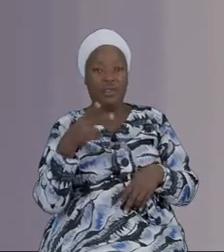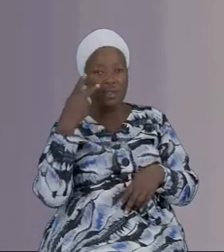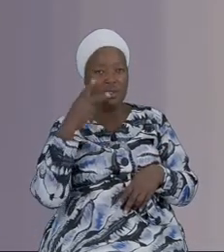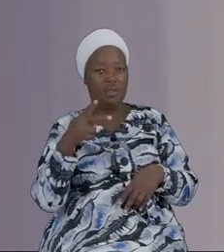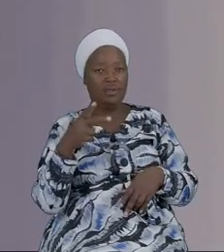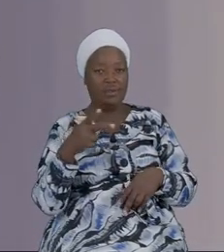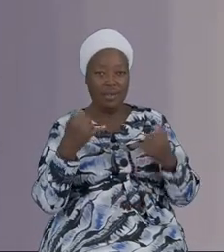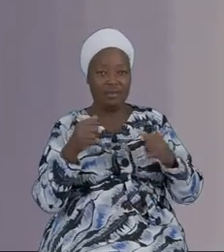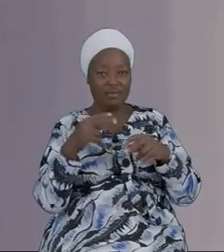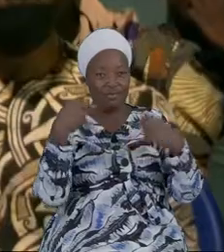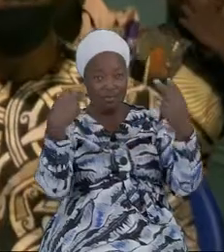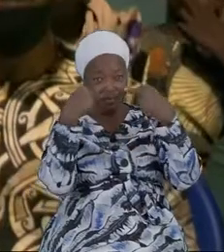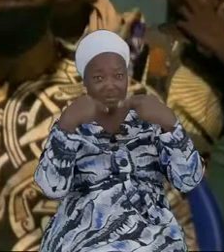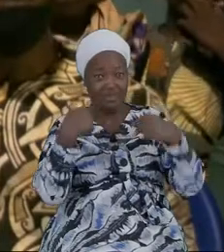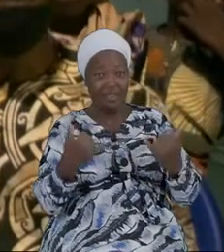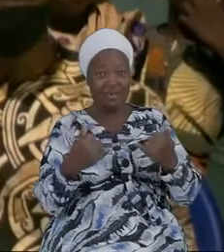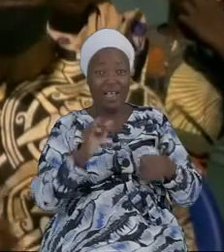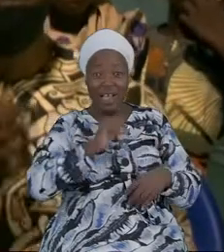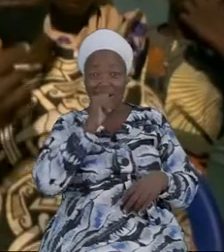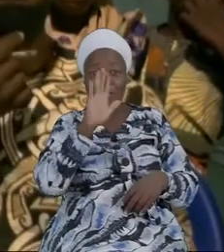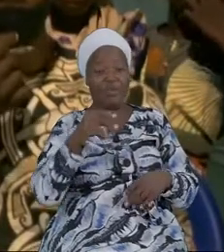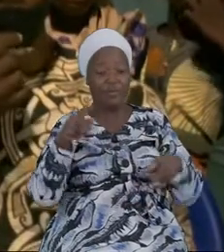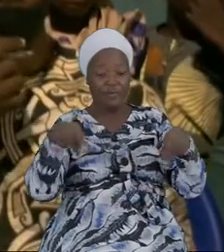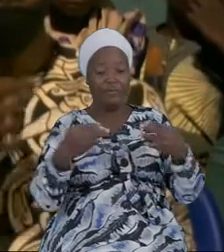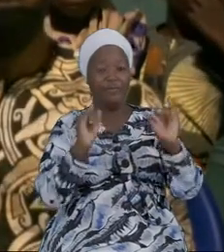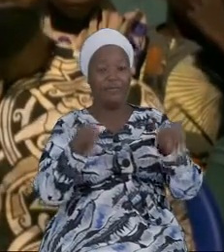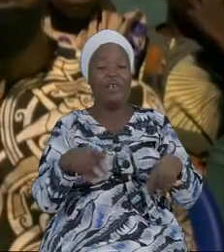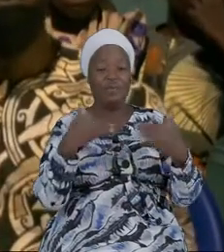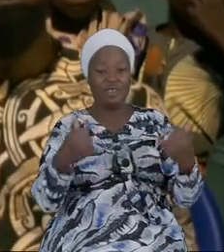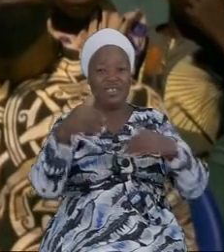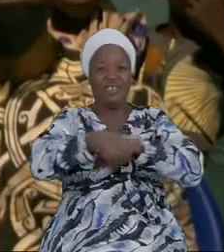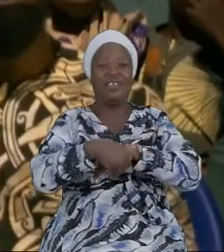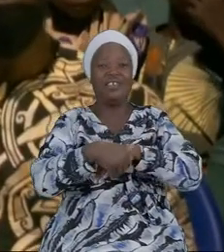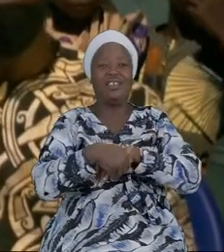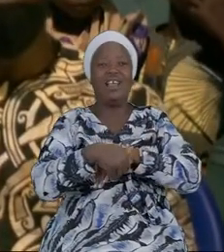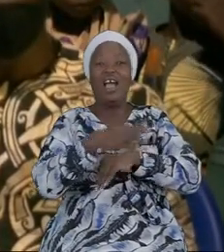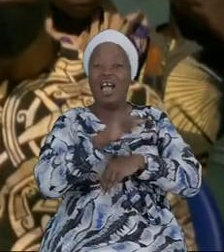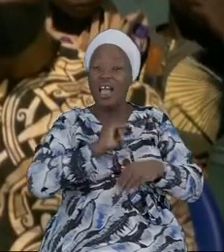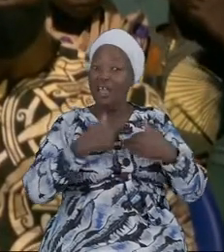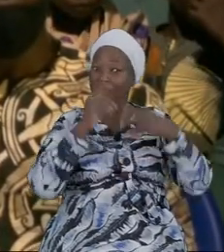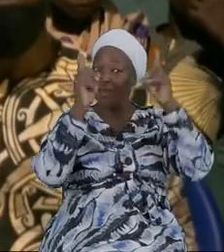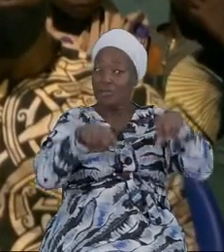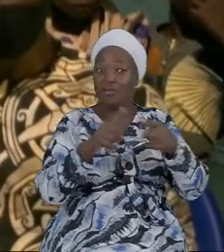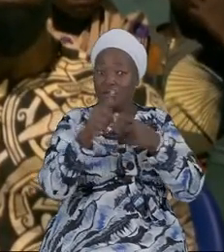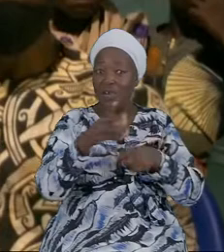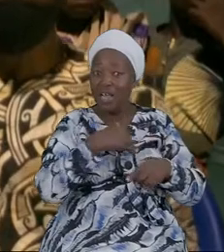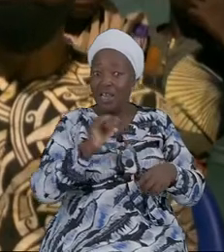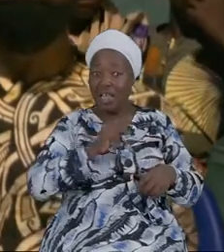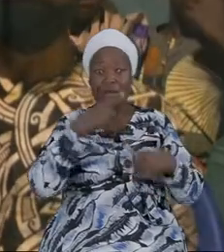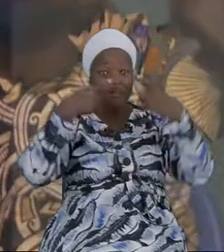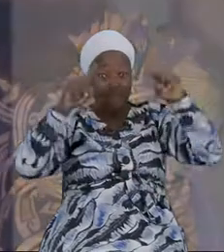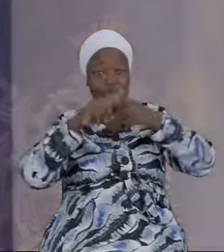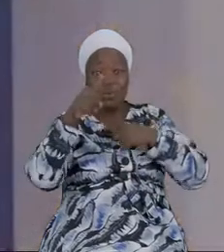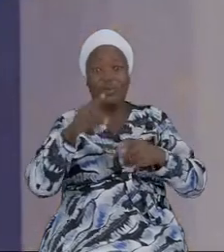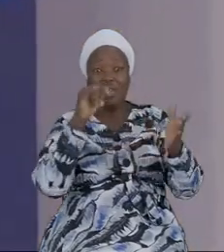I'm your Philip tonight. I said, I'm your Philip tonight. I've come to you and I'm declaring to you